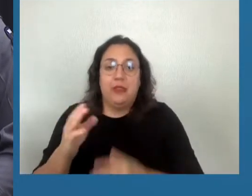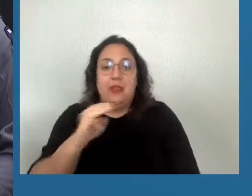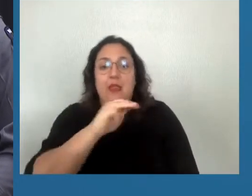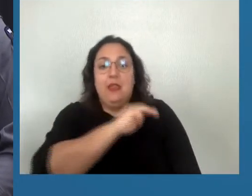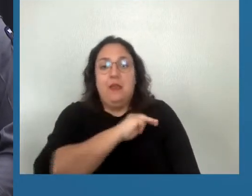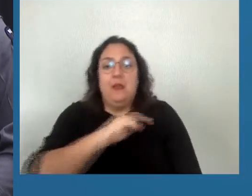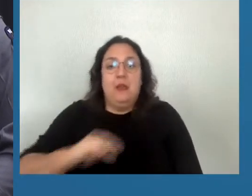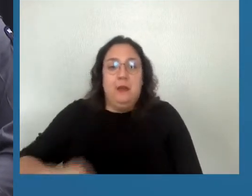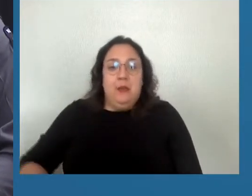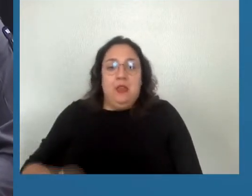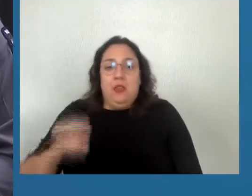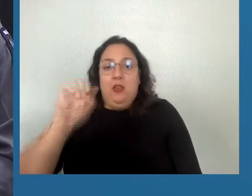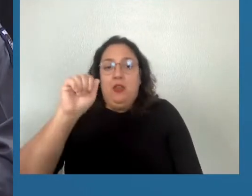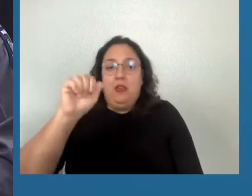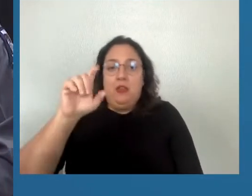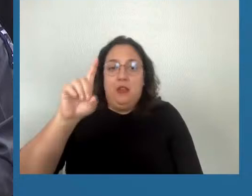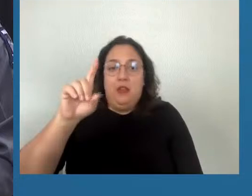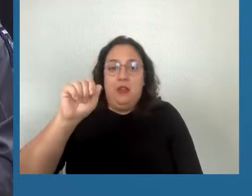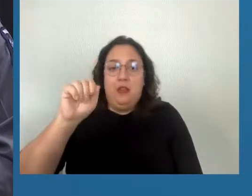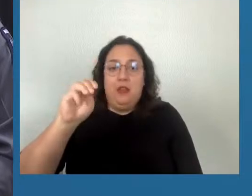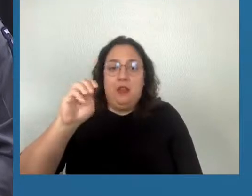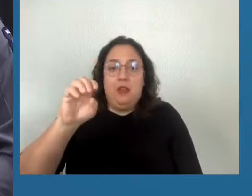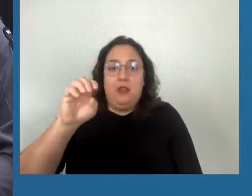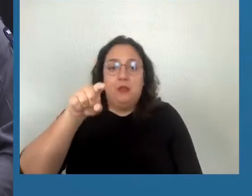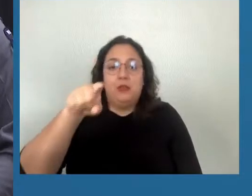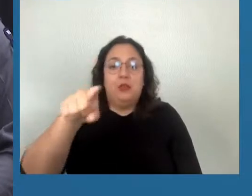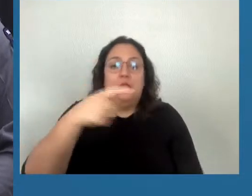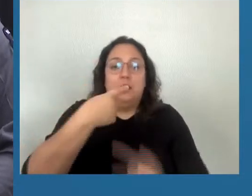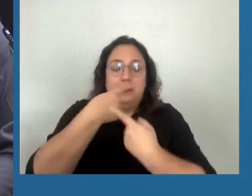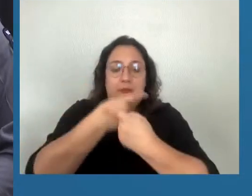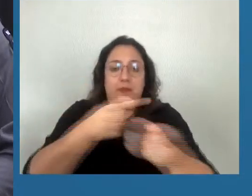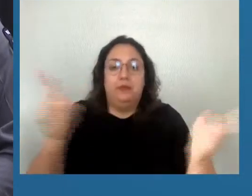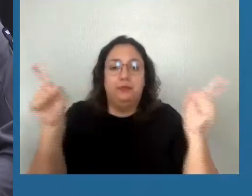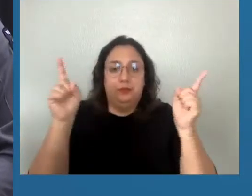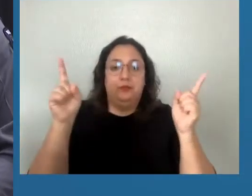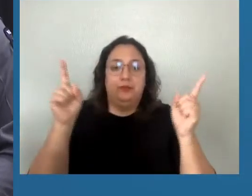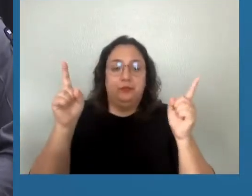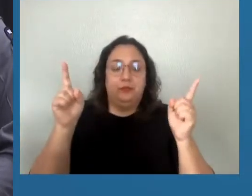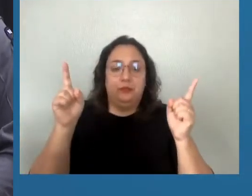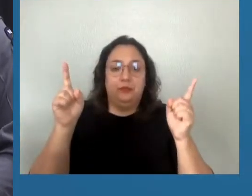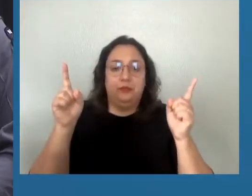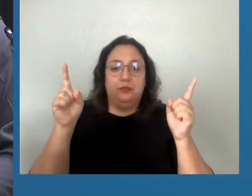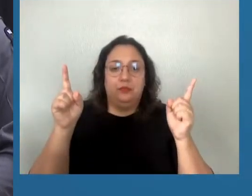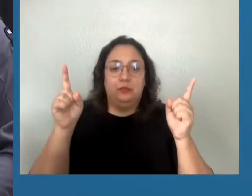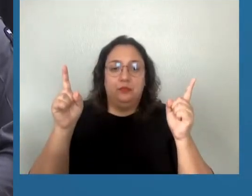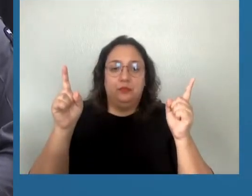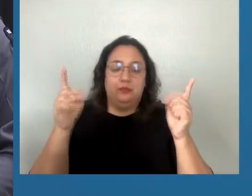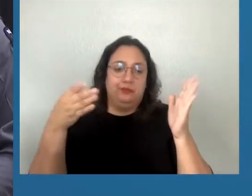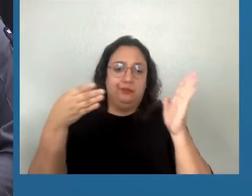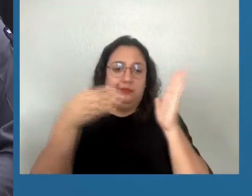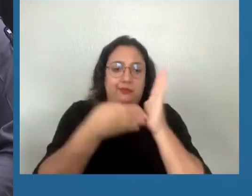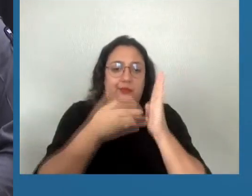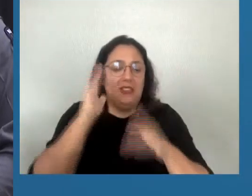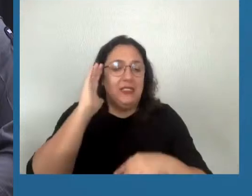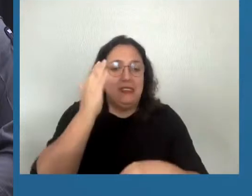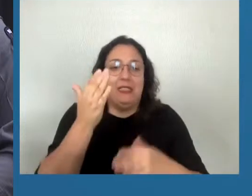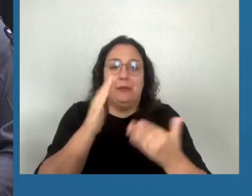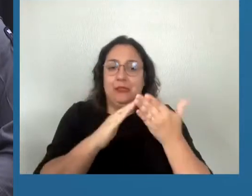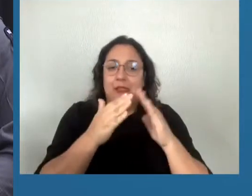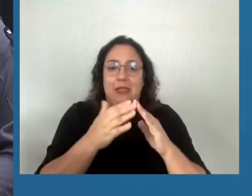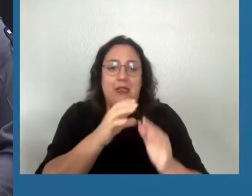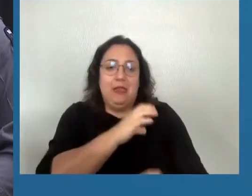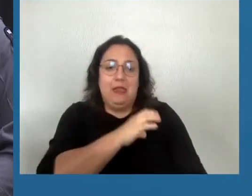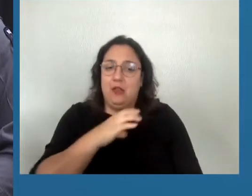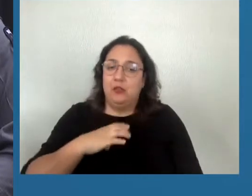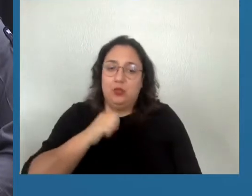announced guardrails, sanctions on him. City Council appears to not be buying this. There might not be votes in the